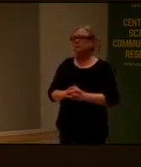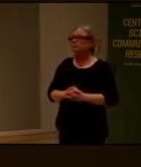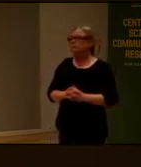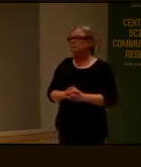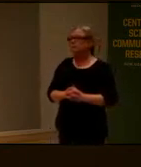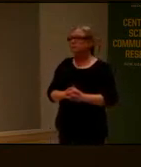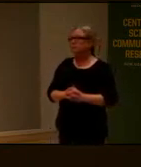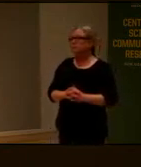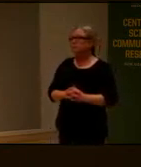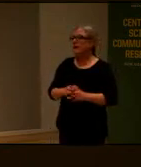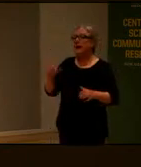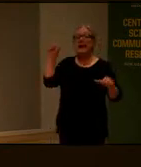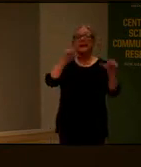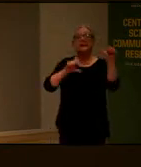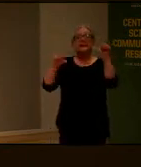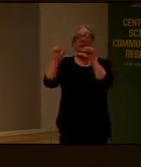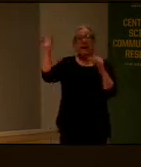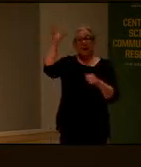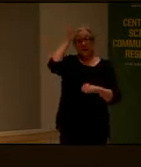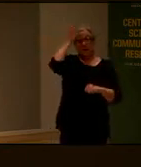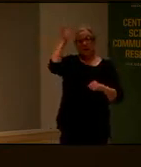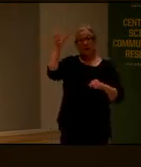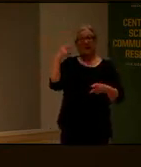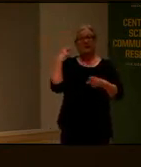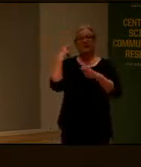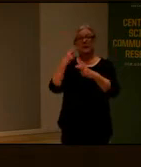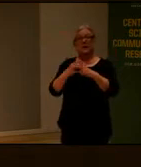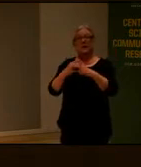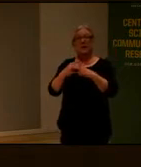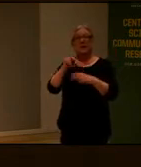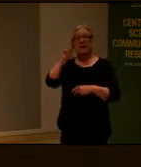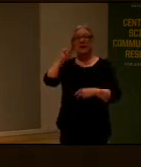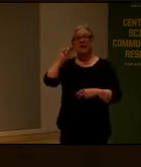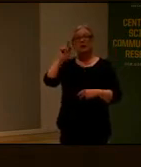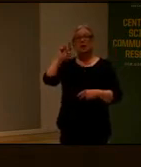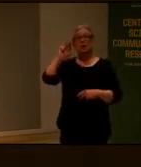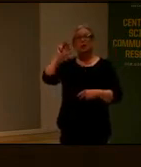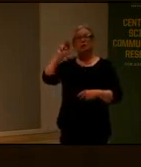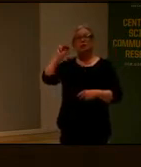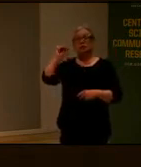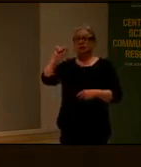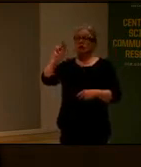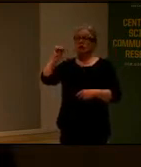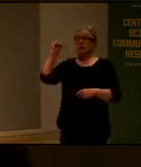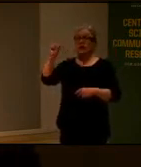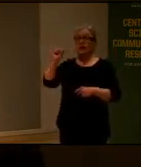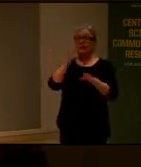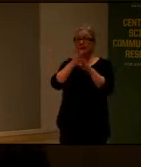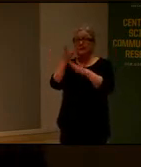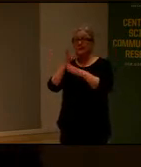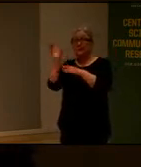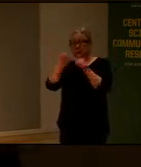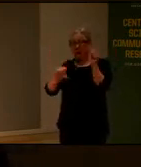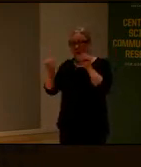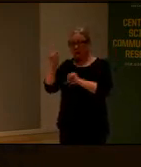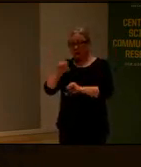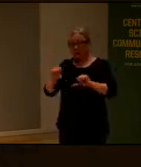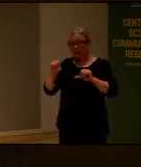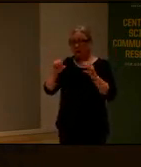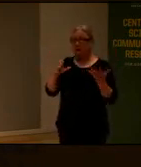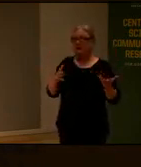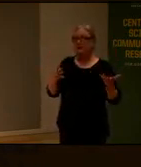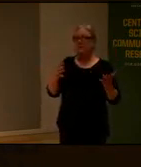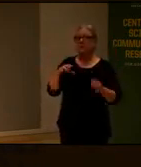There's a concept in science called transdisciplinary science. So how can we take a lot of different, the